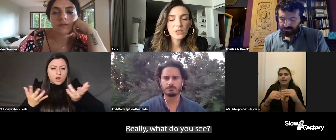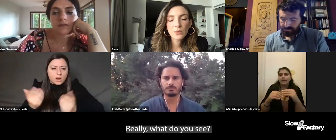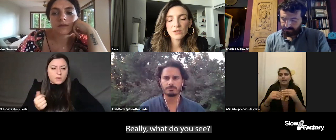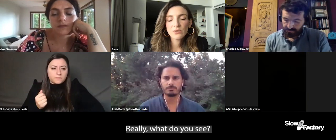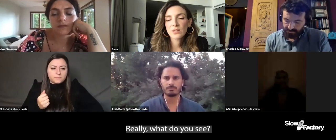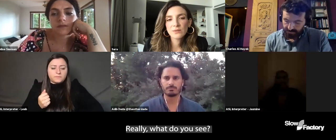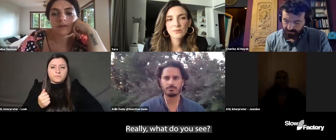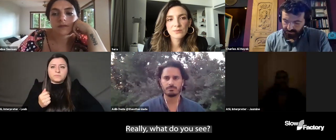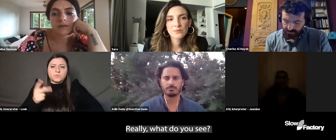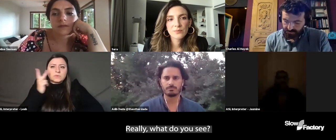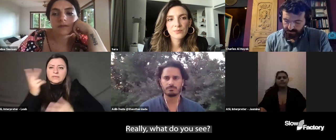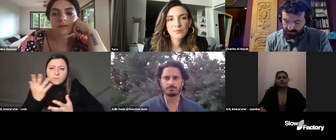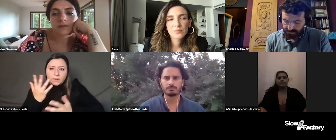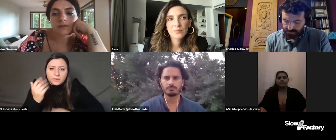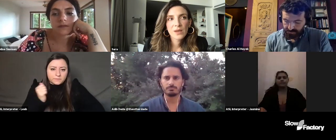Really, what do you see?